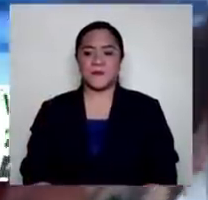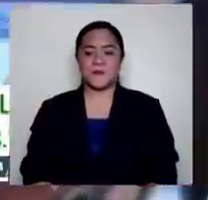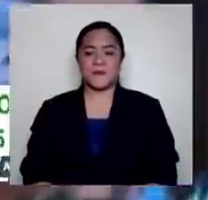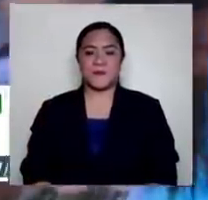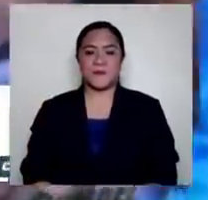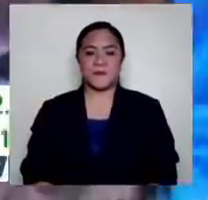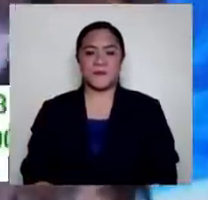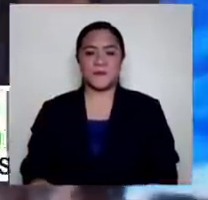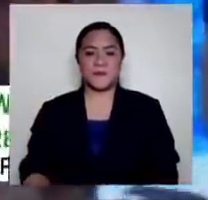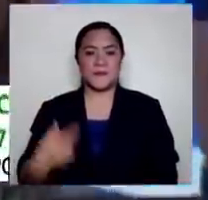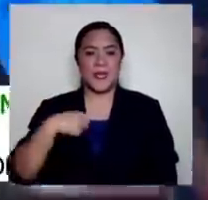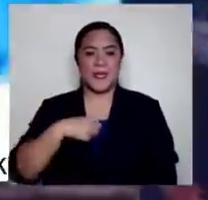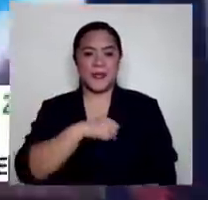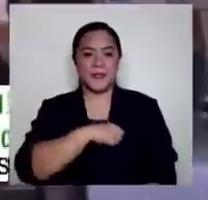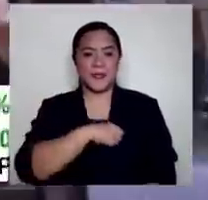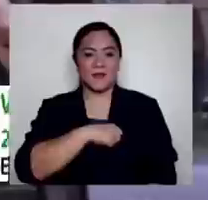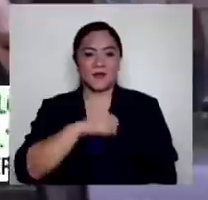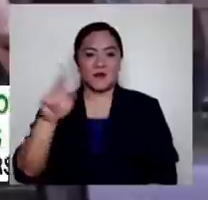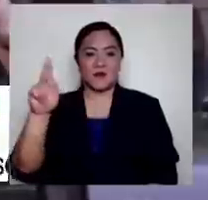Senator Pimentel?